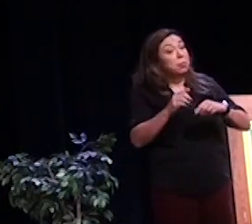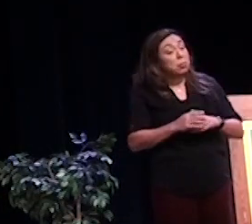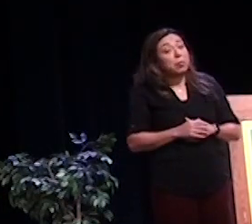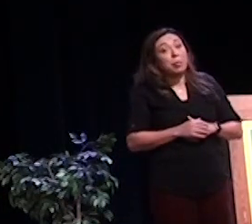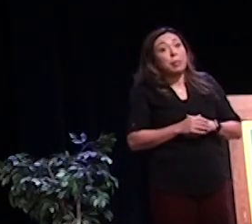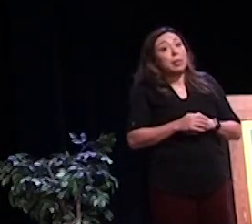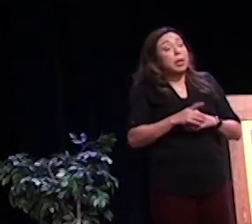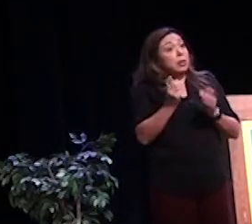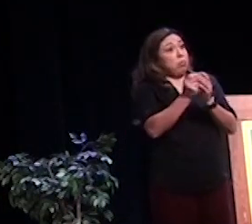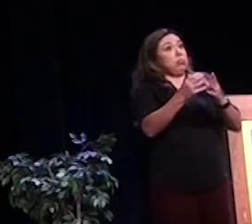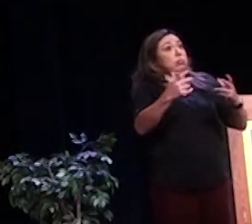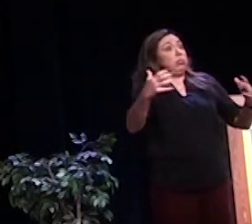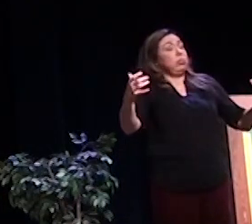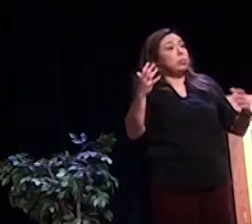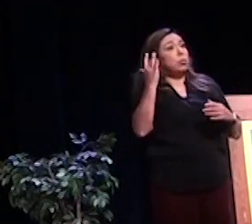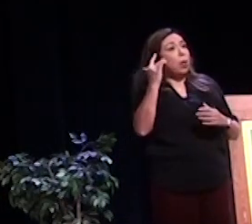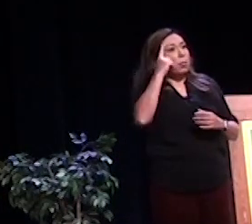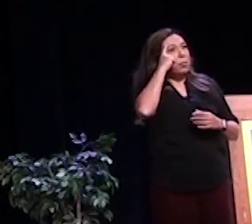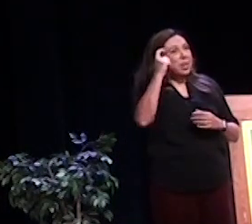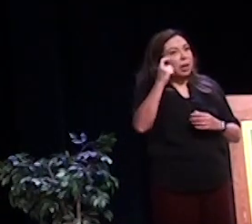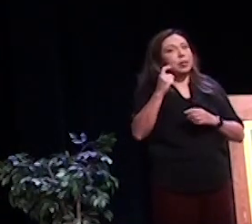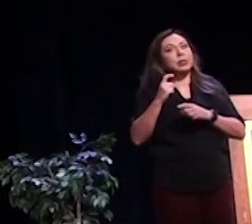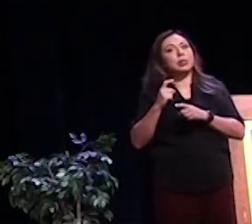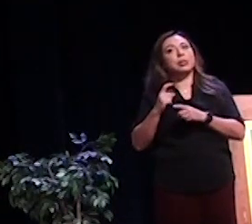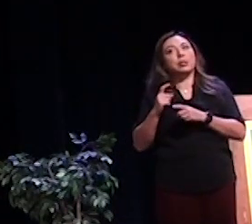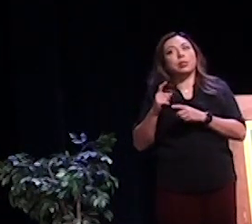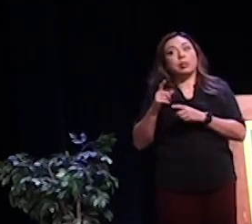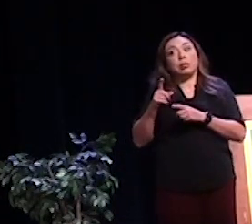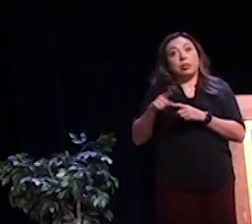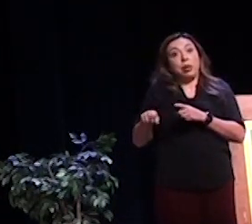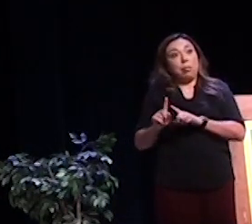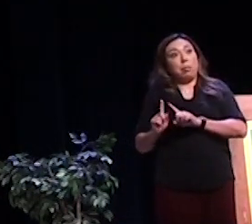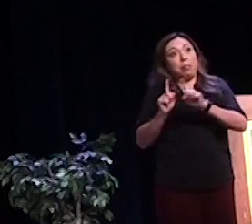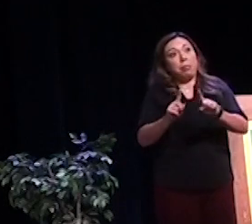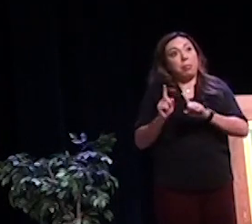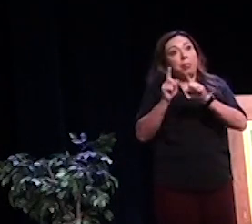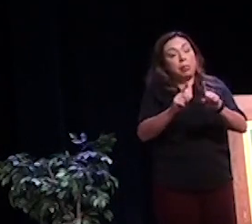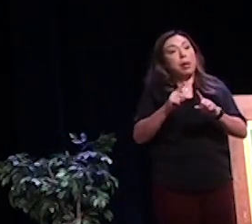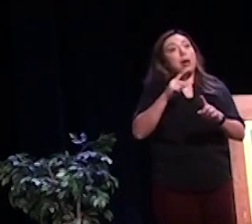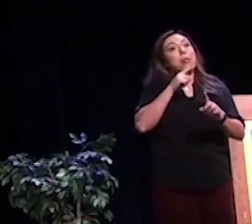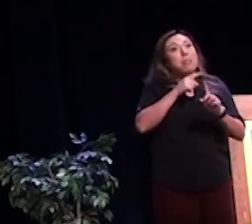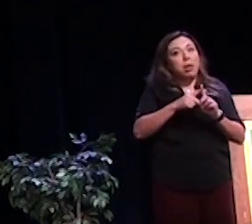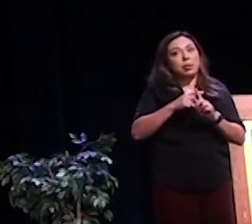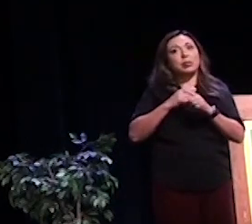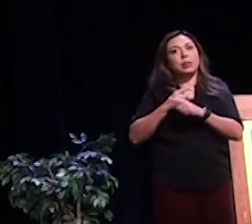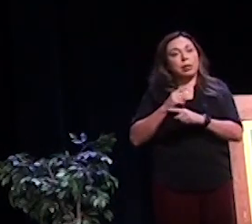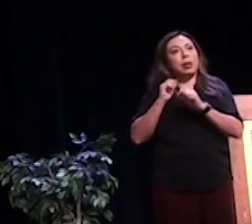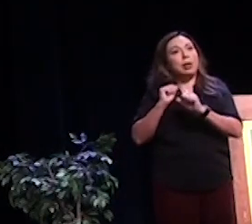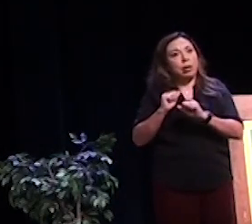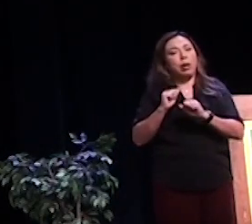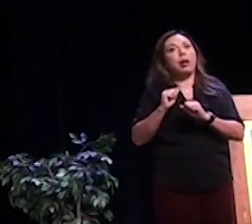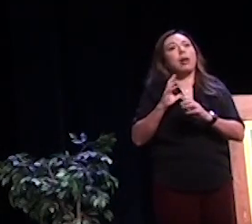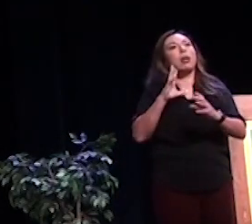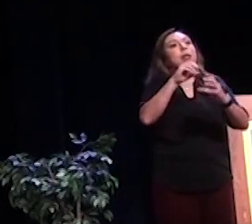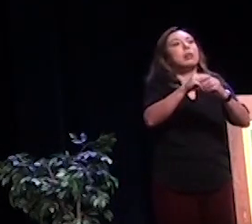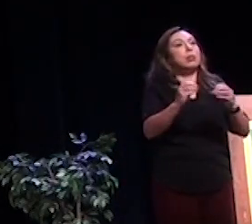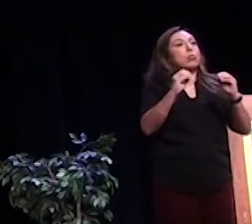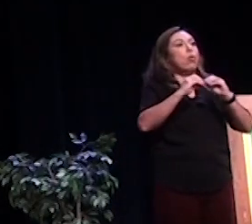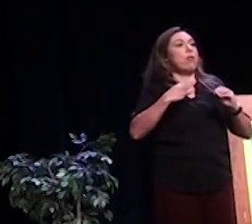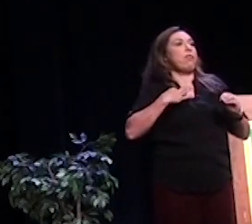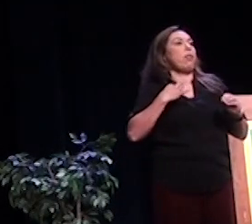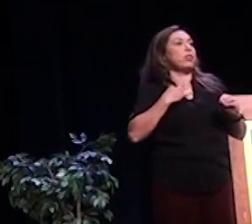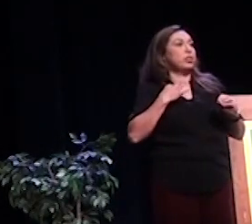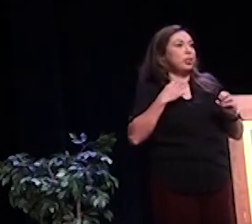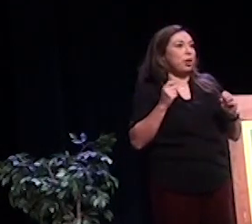fruitful, because those visits from neighborhood have also been able to turn into some volunteer opportunities,